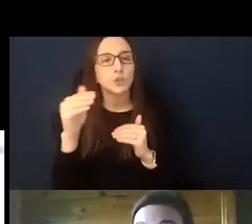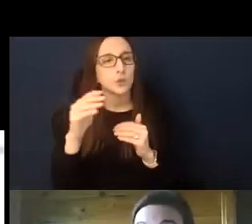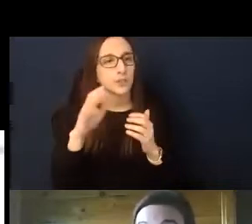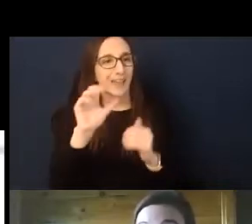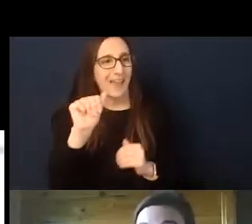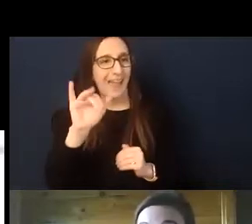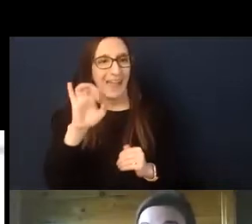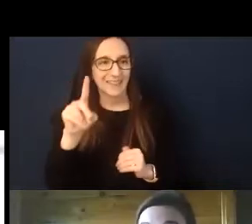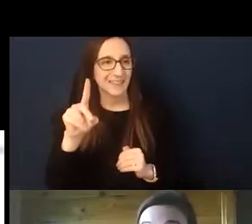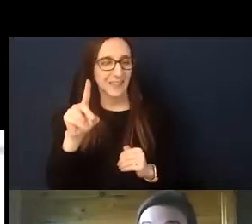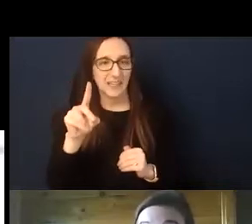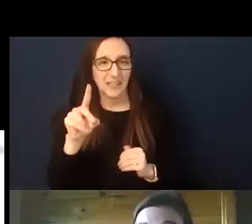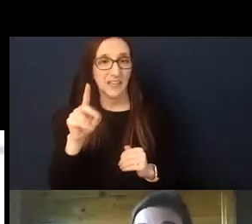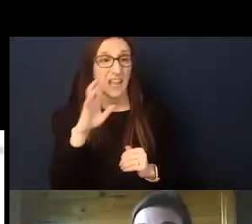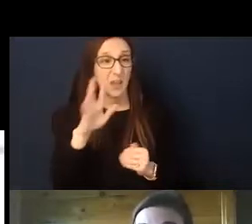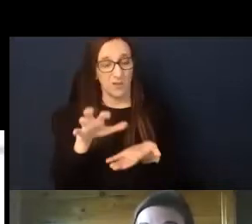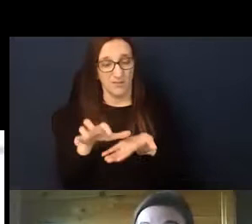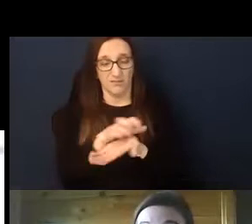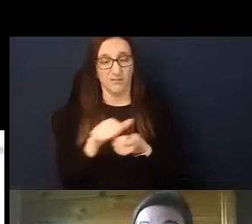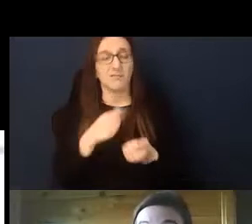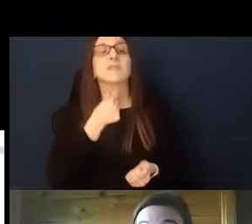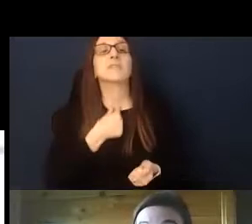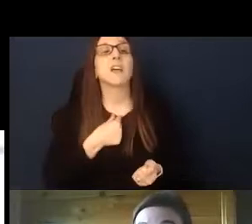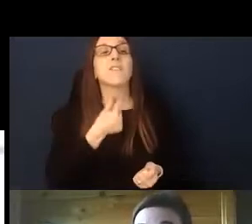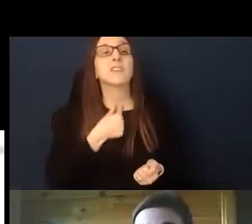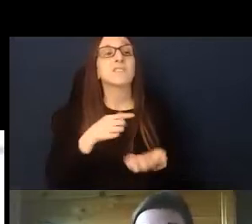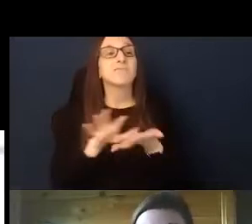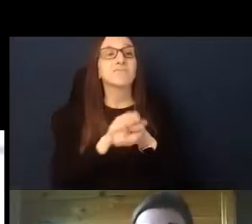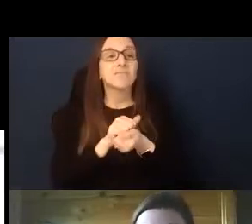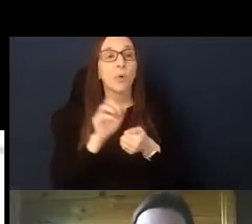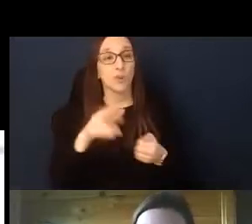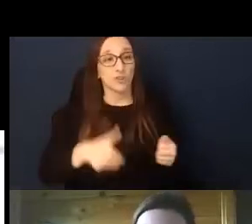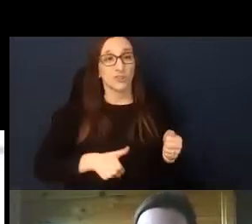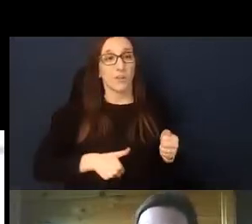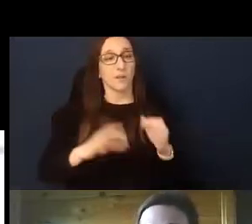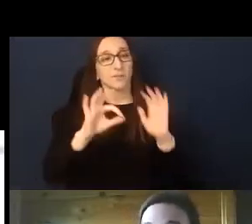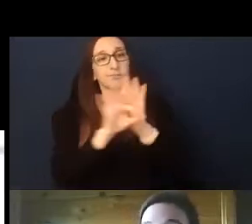it's just going to erode your esophagus or put a hole in your stomach lining.